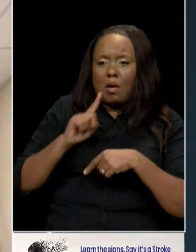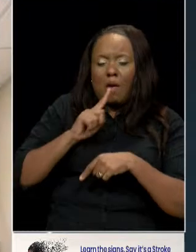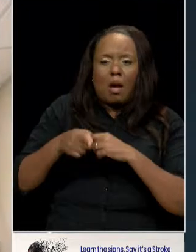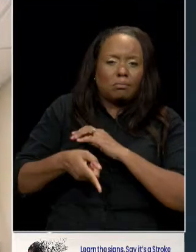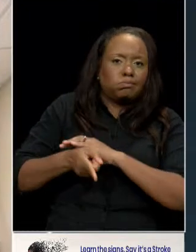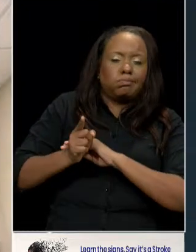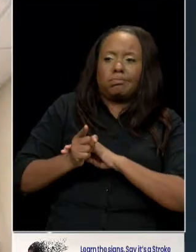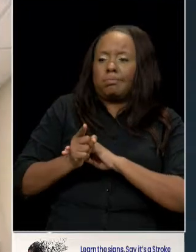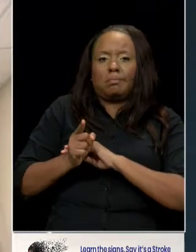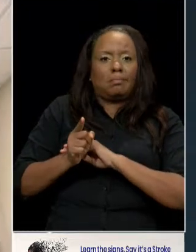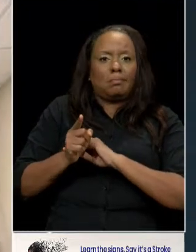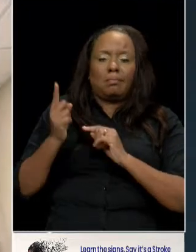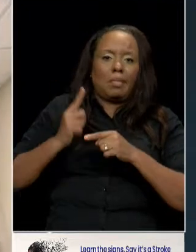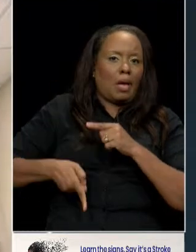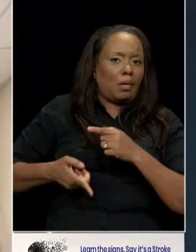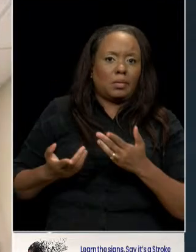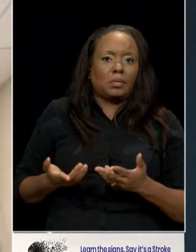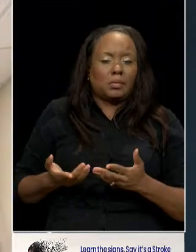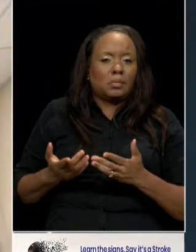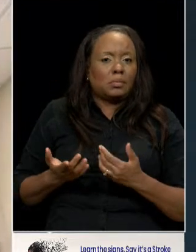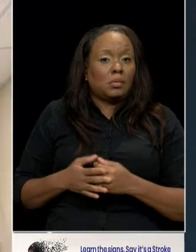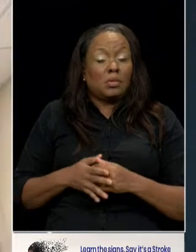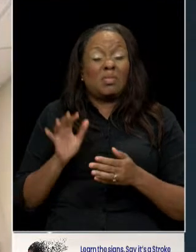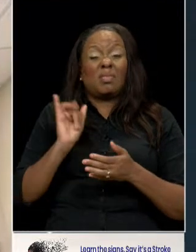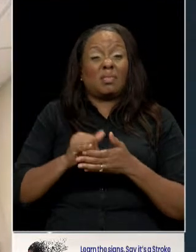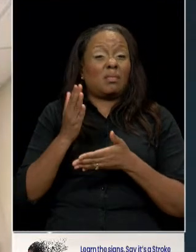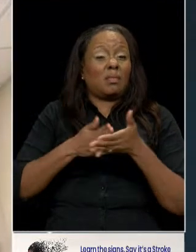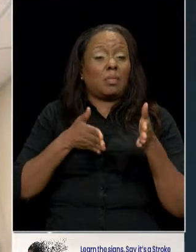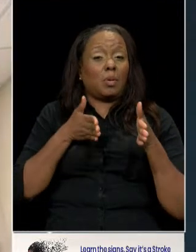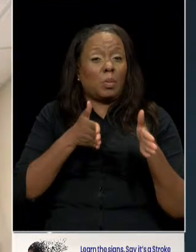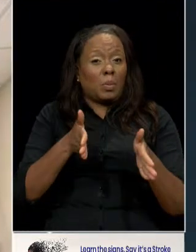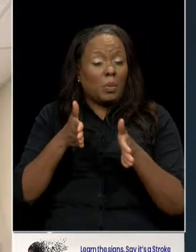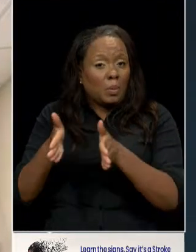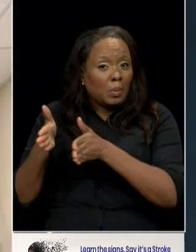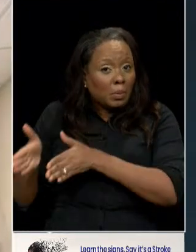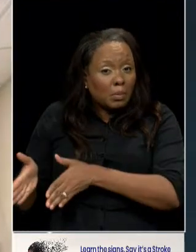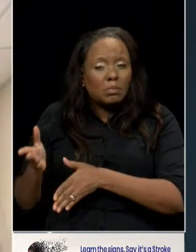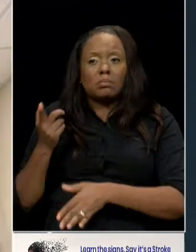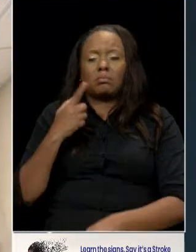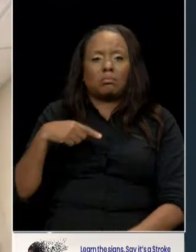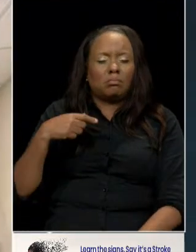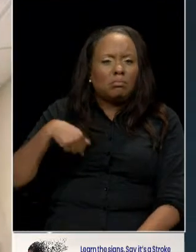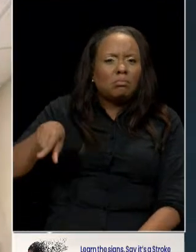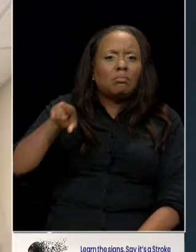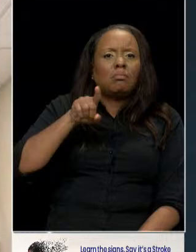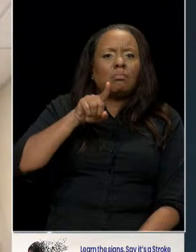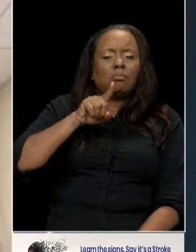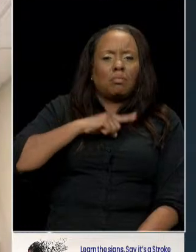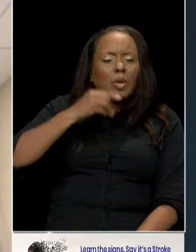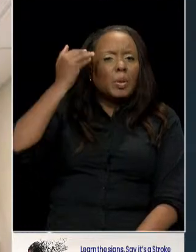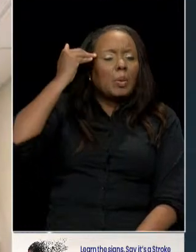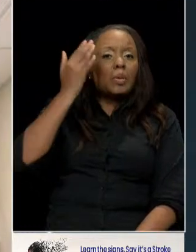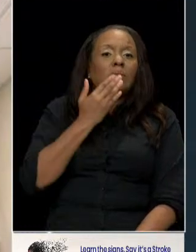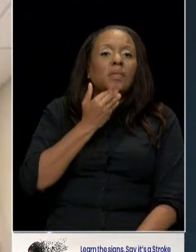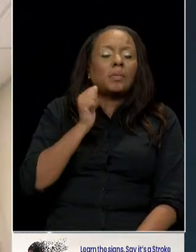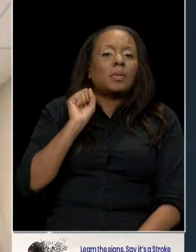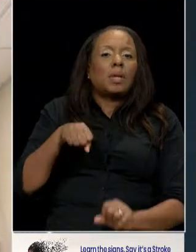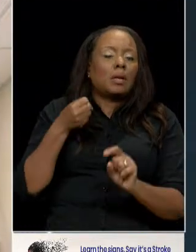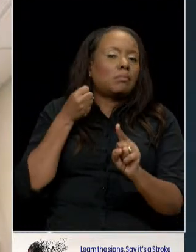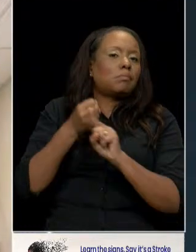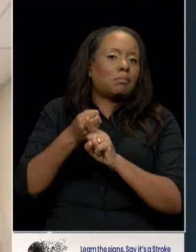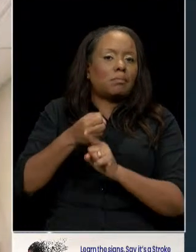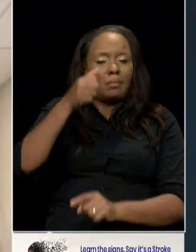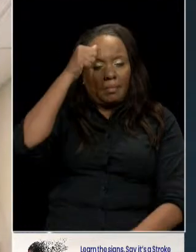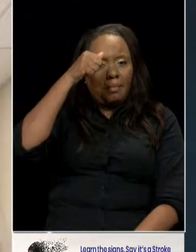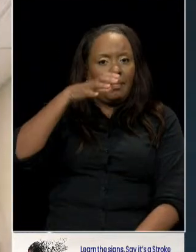disturbed with long-standing diabetes. So these are some of the ways in which diabetes affects the